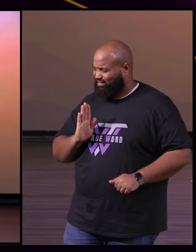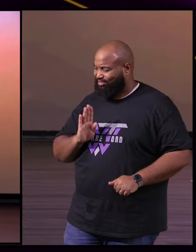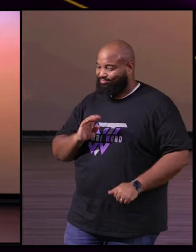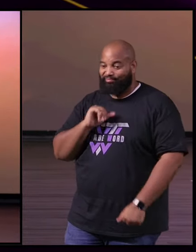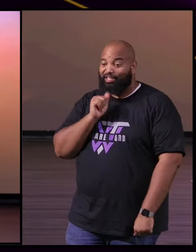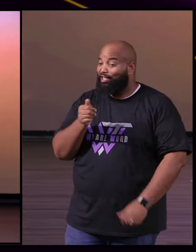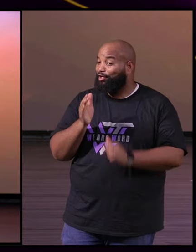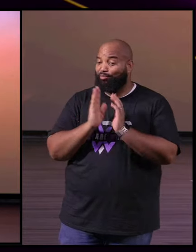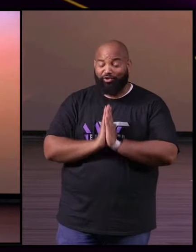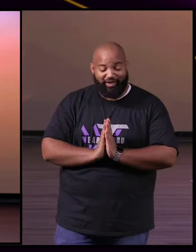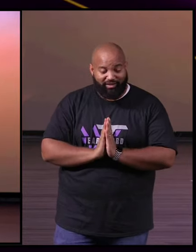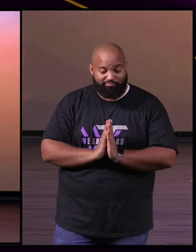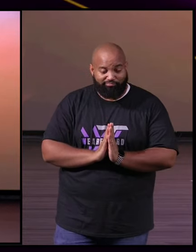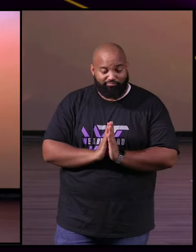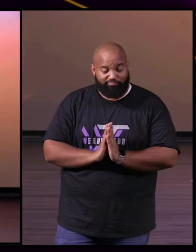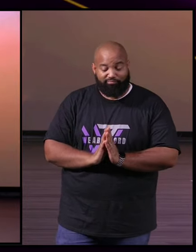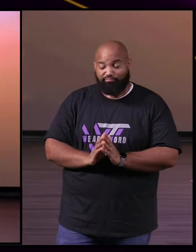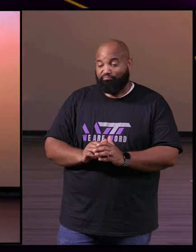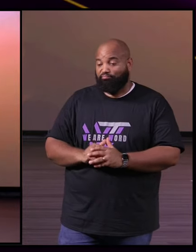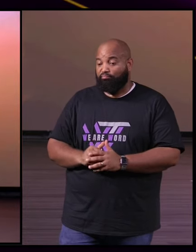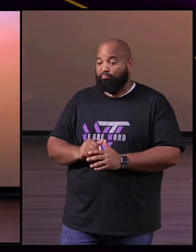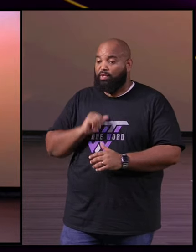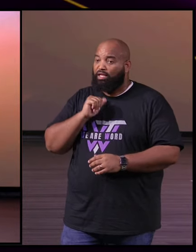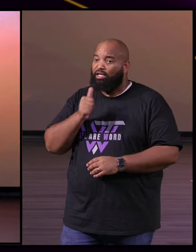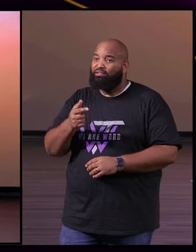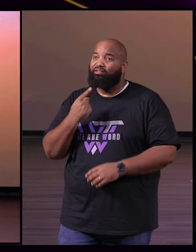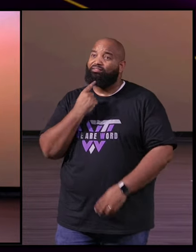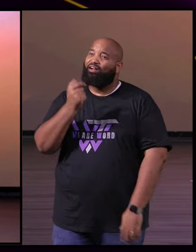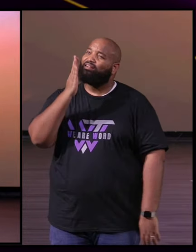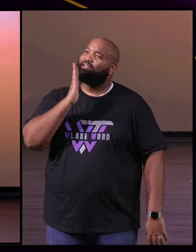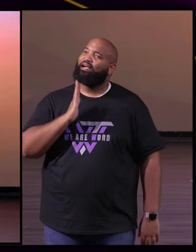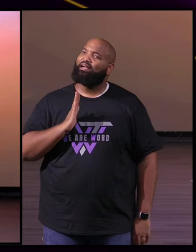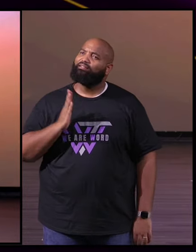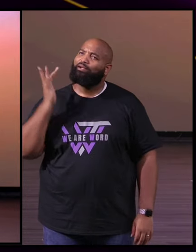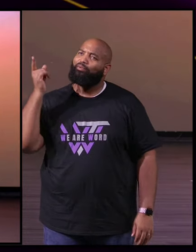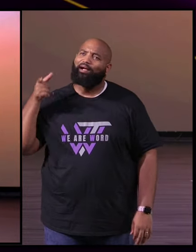Nowhere in these verses do we see that he consults God.